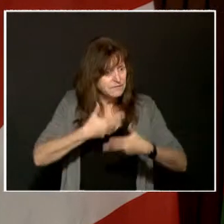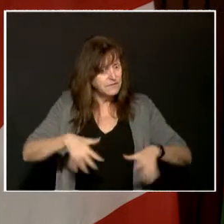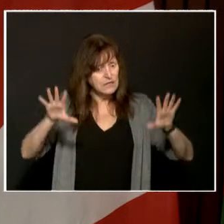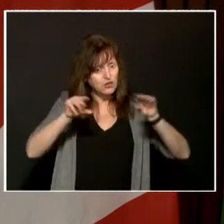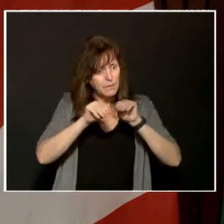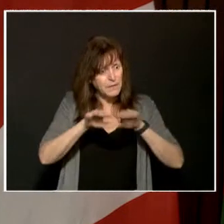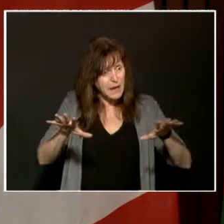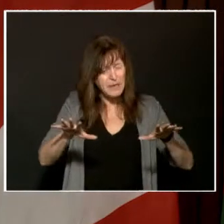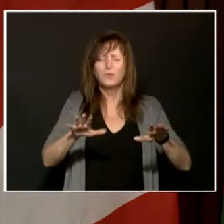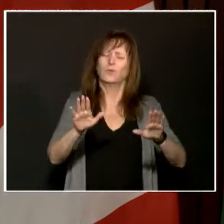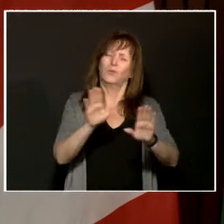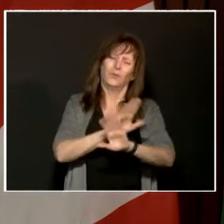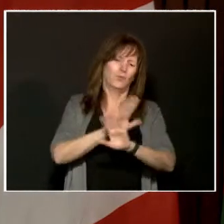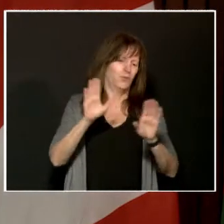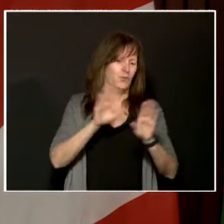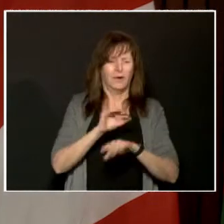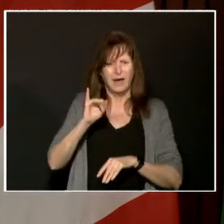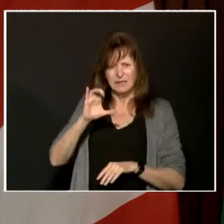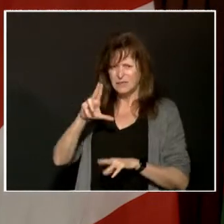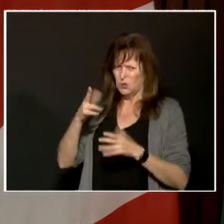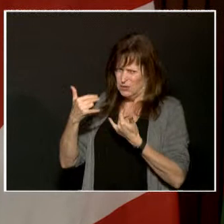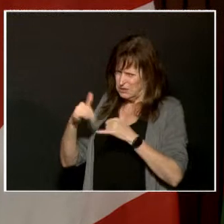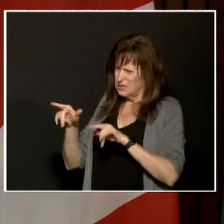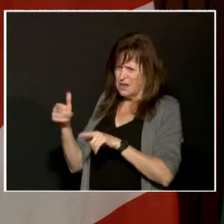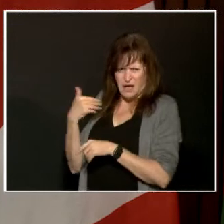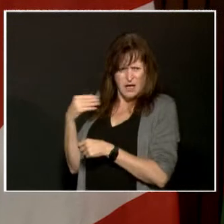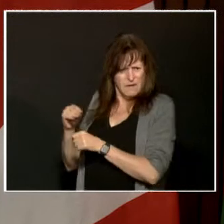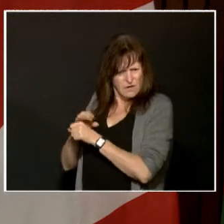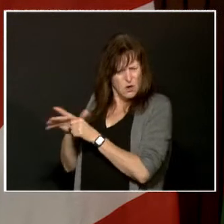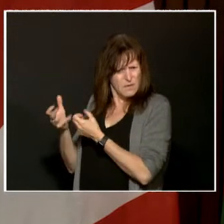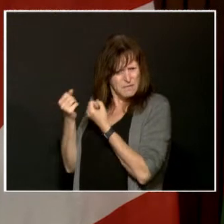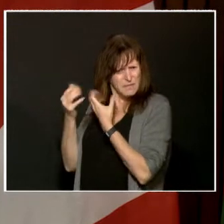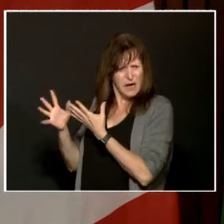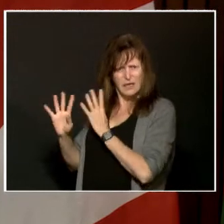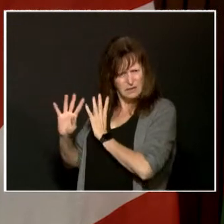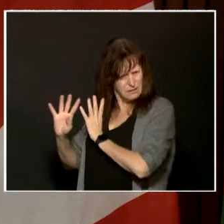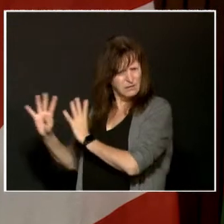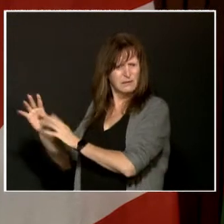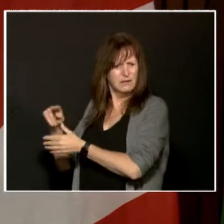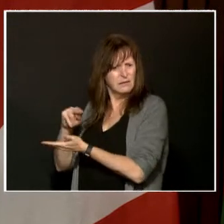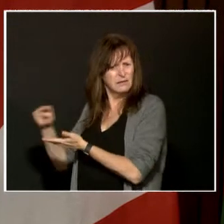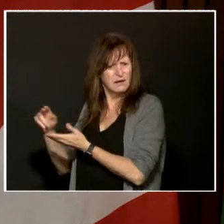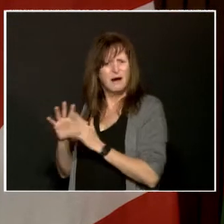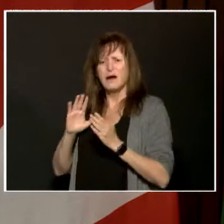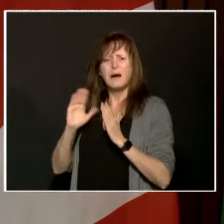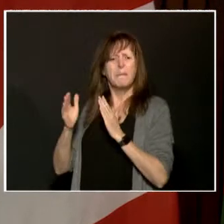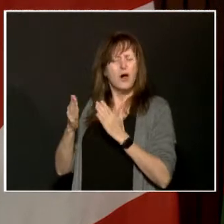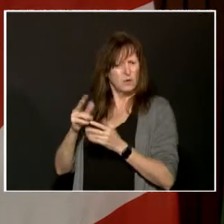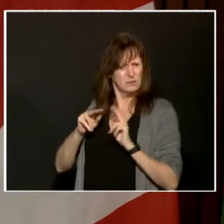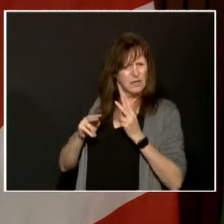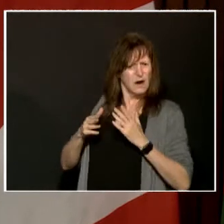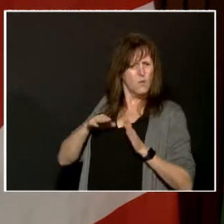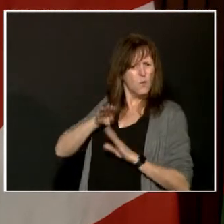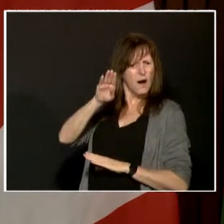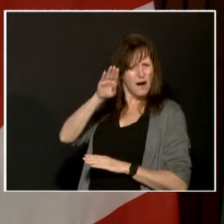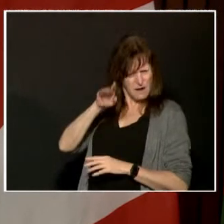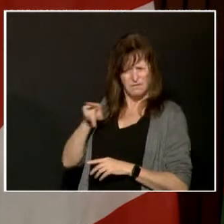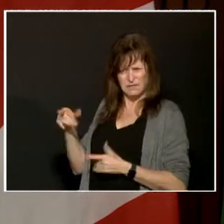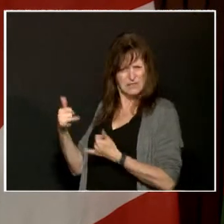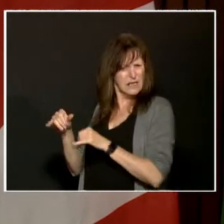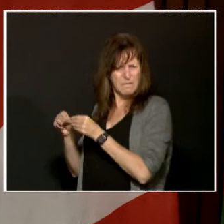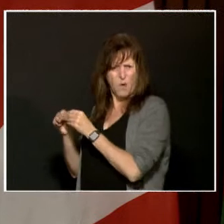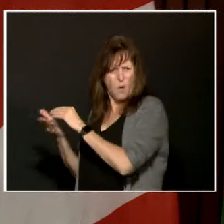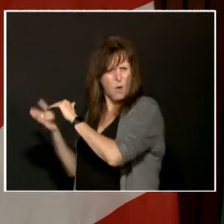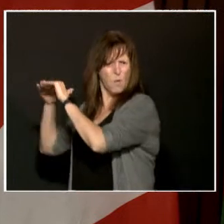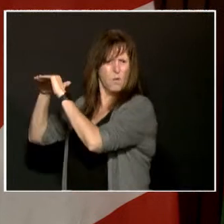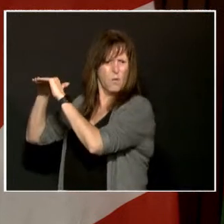Our ICUs still have more COVID-19 patients than they did at the peak of the second wave. The Delta variant, what we also